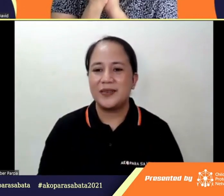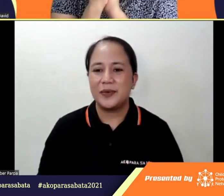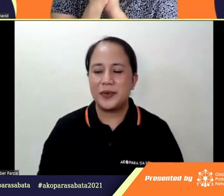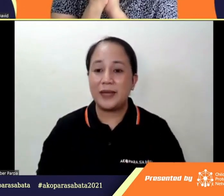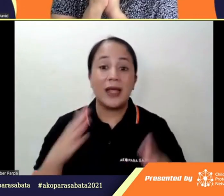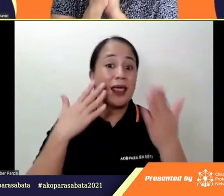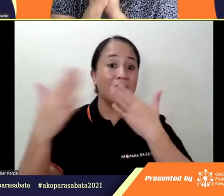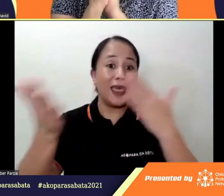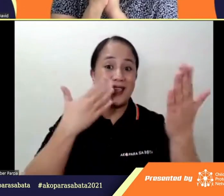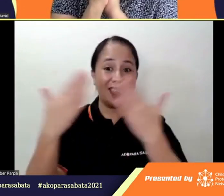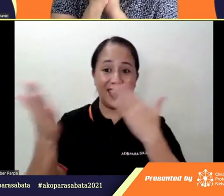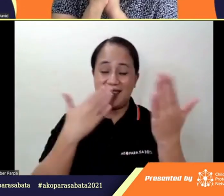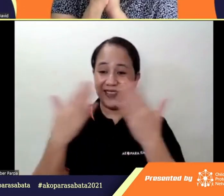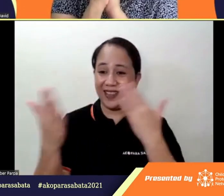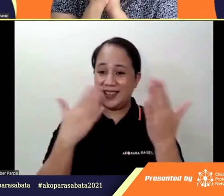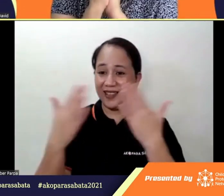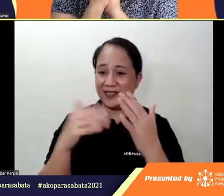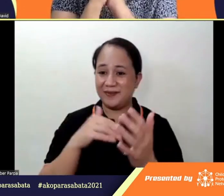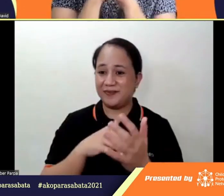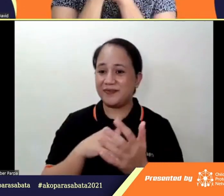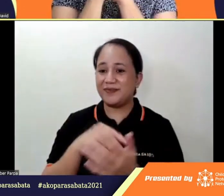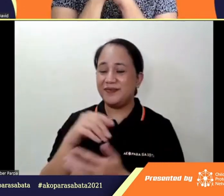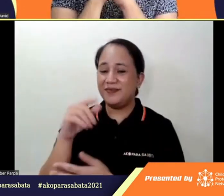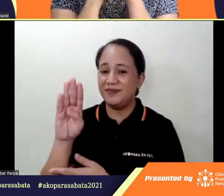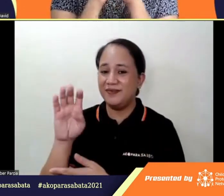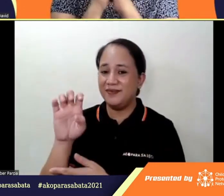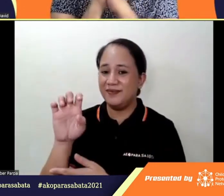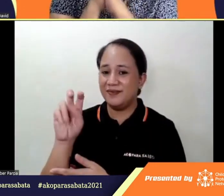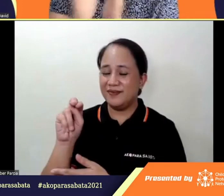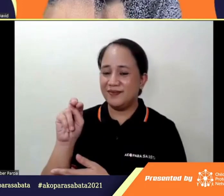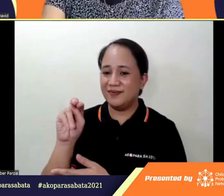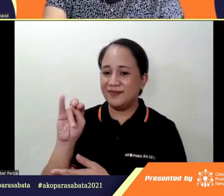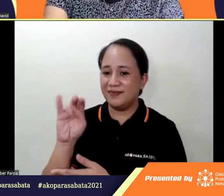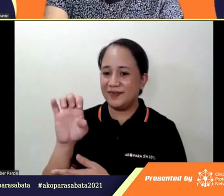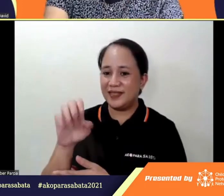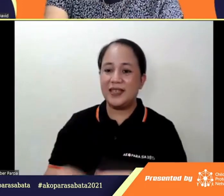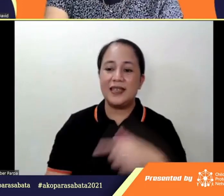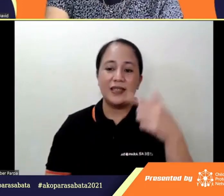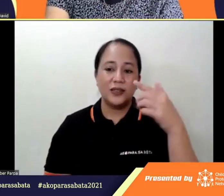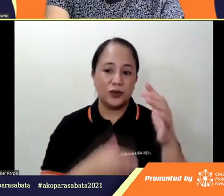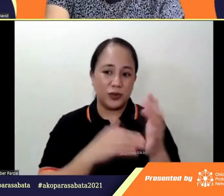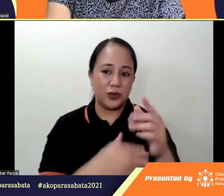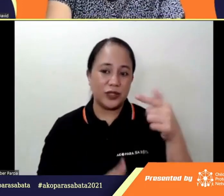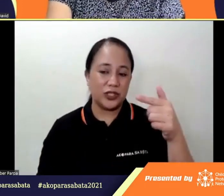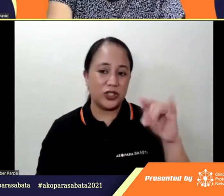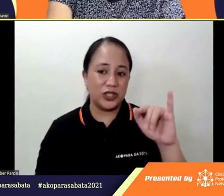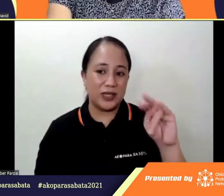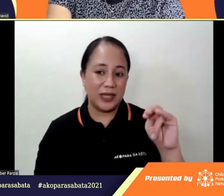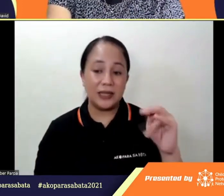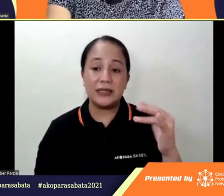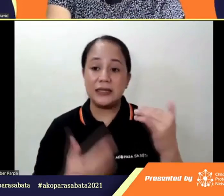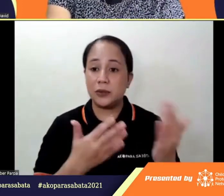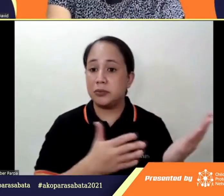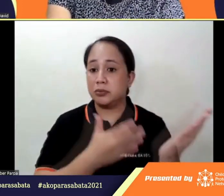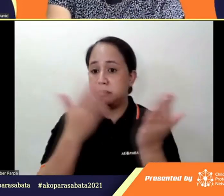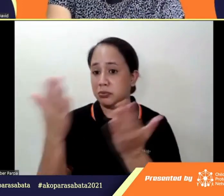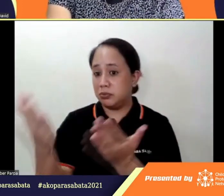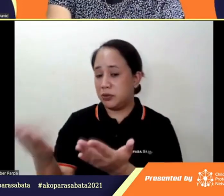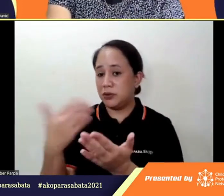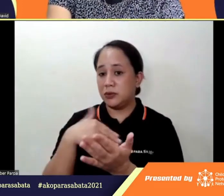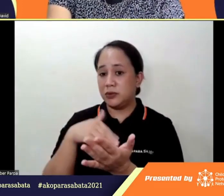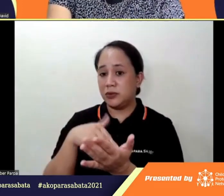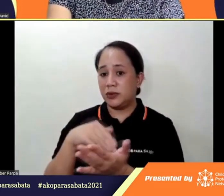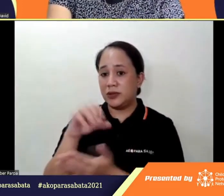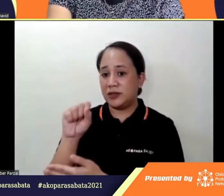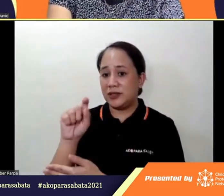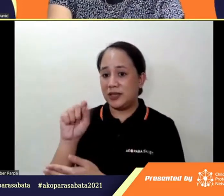maraming salamat, Dr. Bernie Madrid, Dr. Gina Hechanova Alampay. I now turn you over to Dr. Stella,